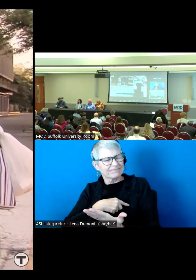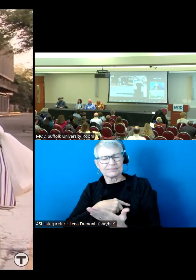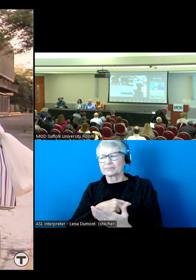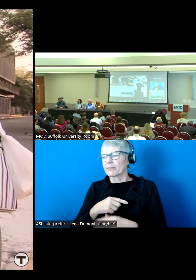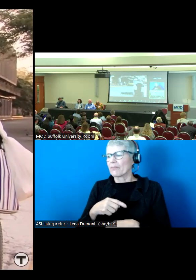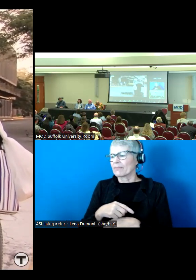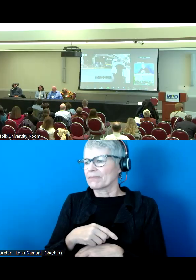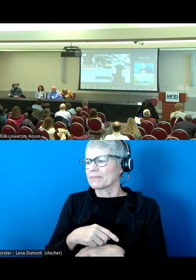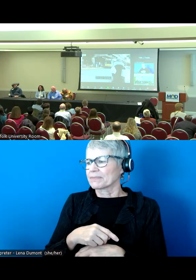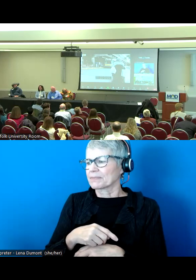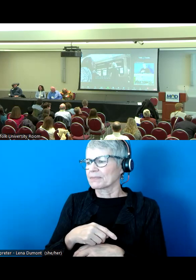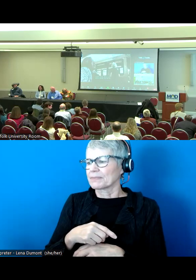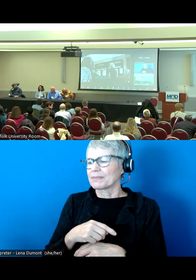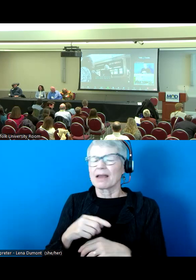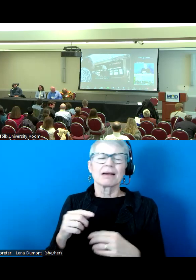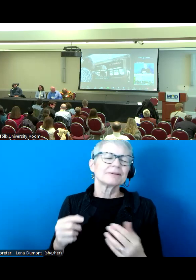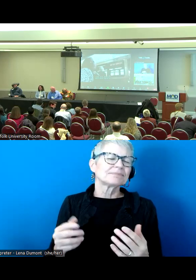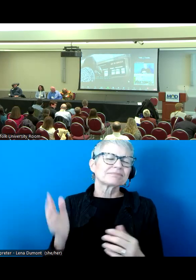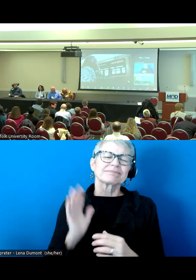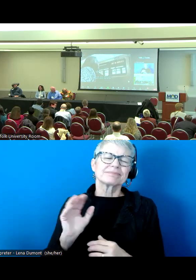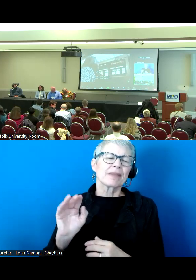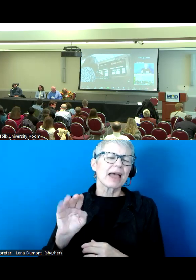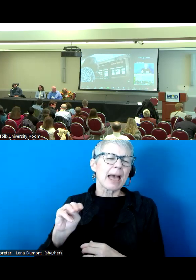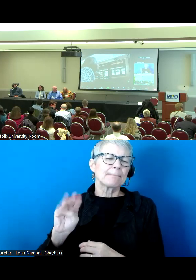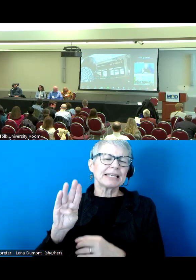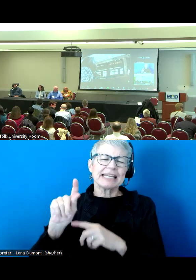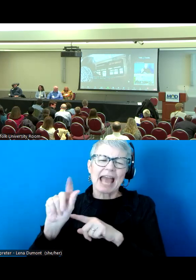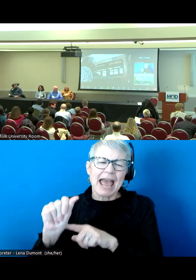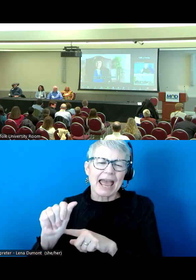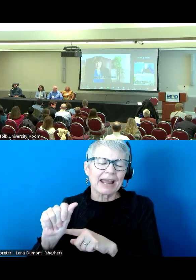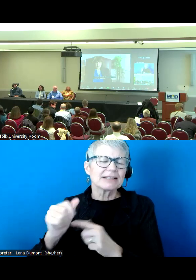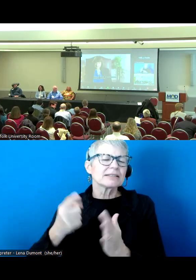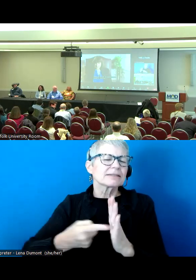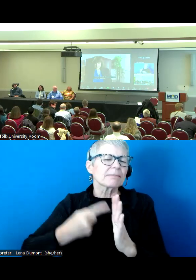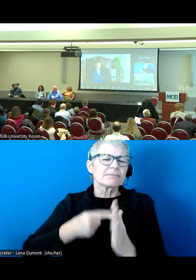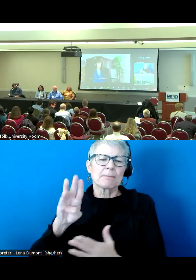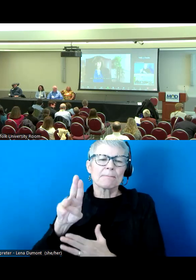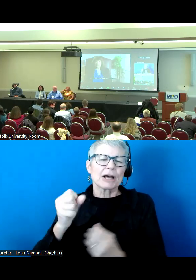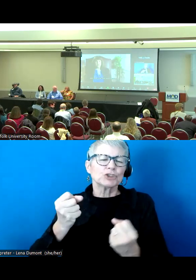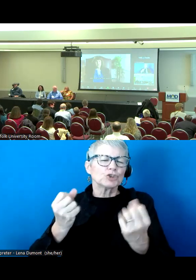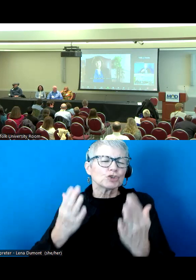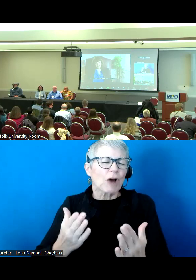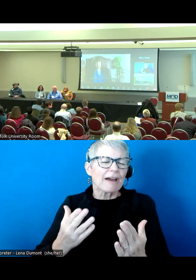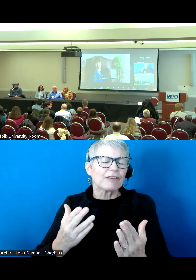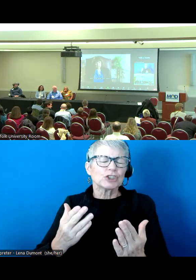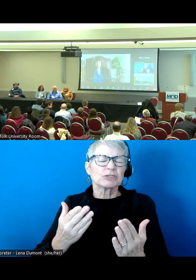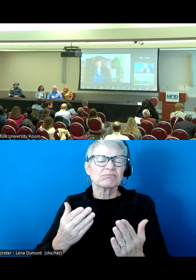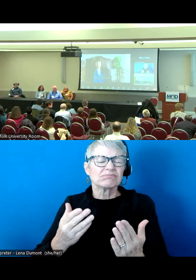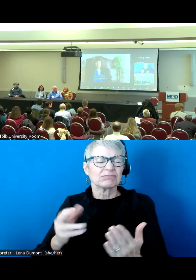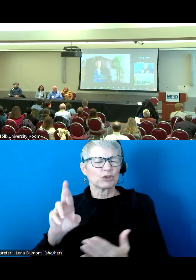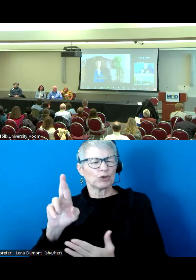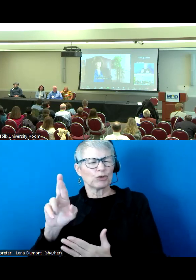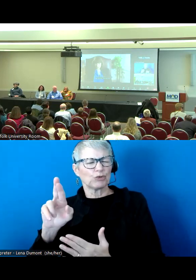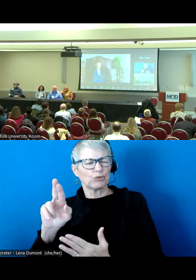of rude bus drivers, horrible service, people with disabilities didn't matter. And then you see this change to